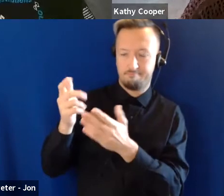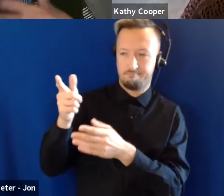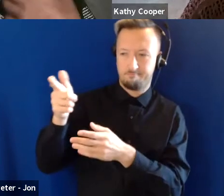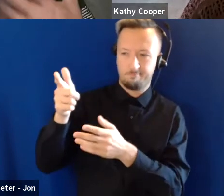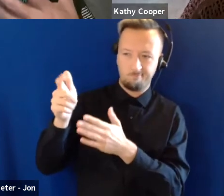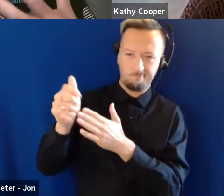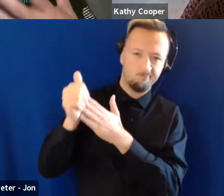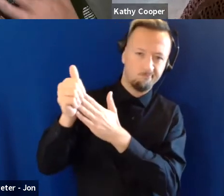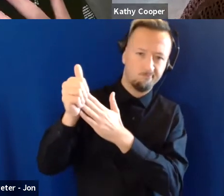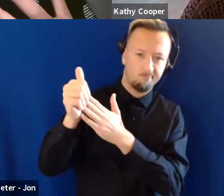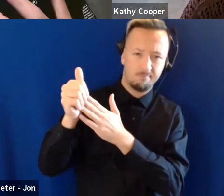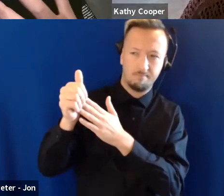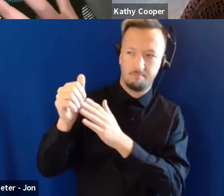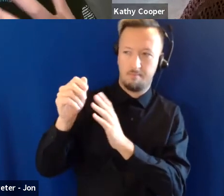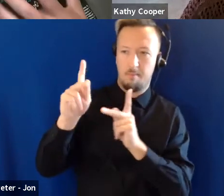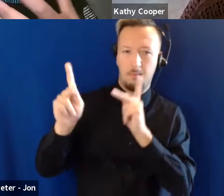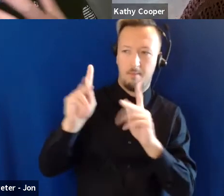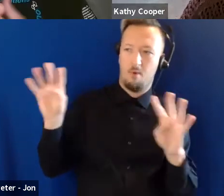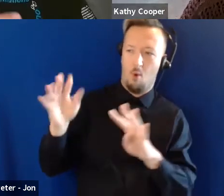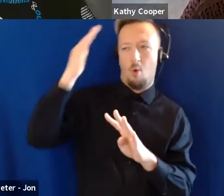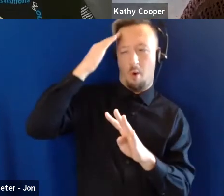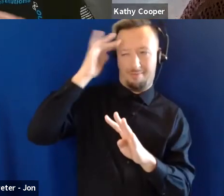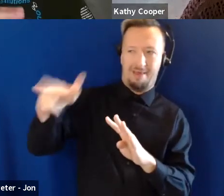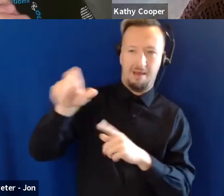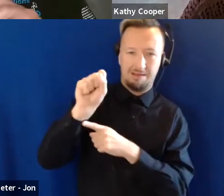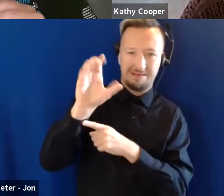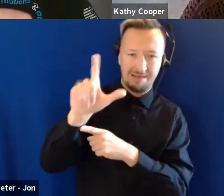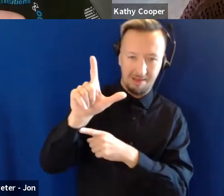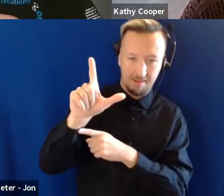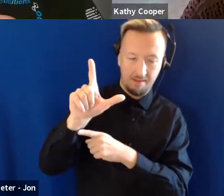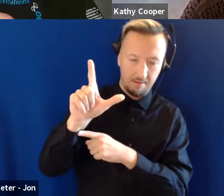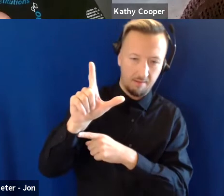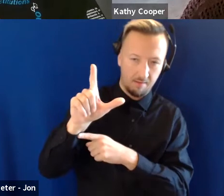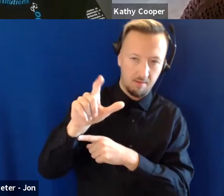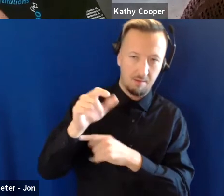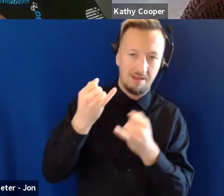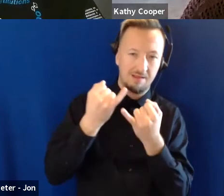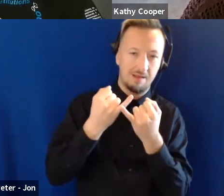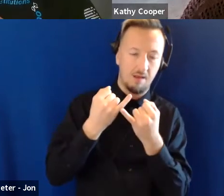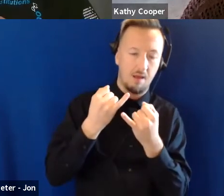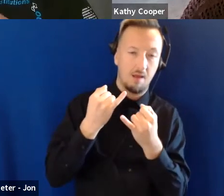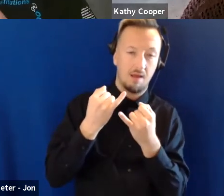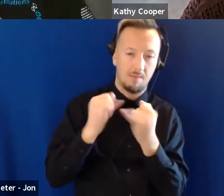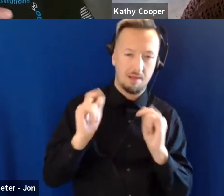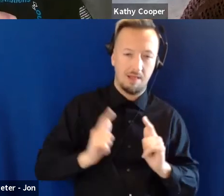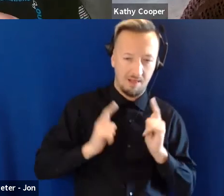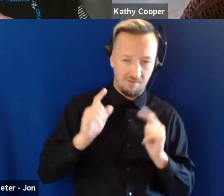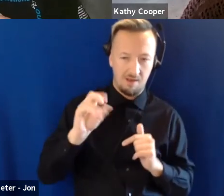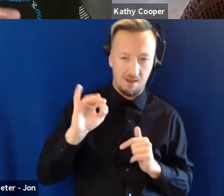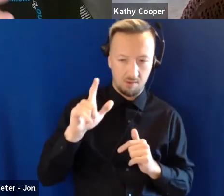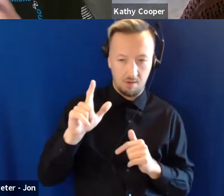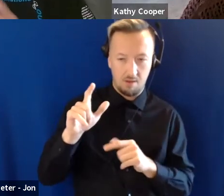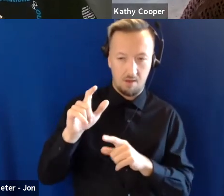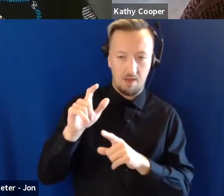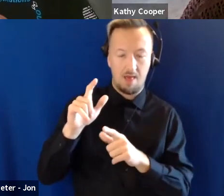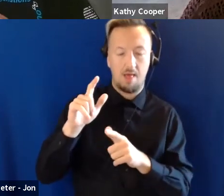much sort of, the definition of how, we saw the statewide independent living council work in our state.